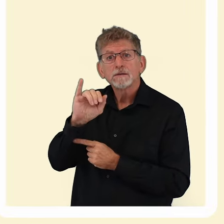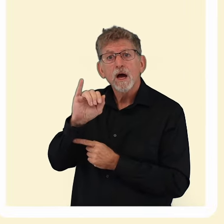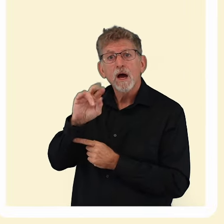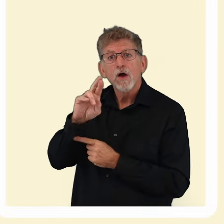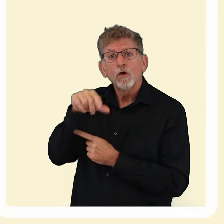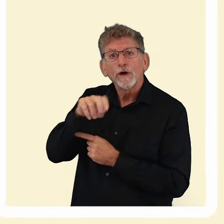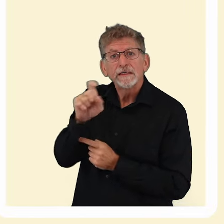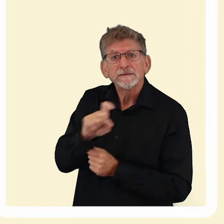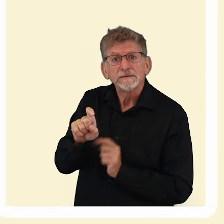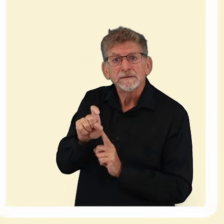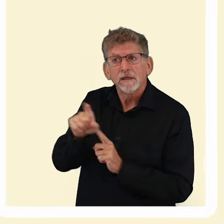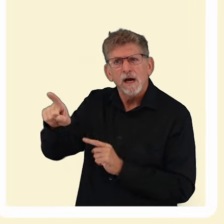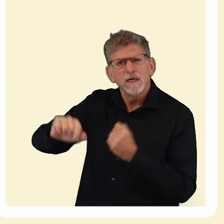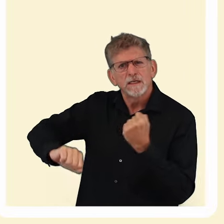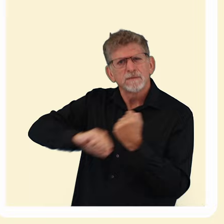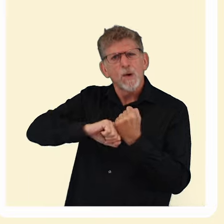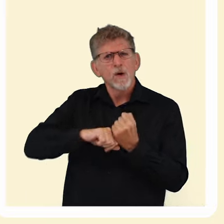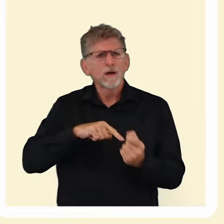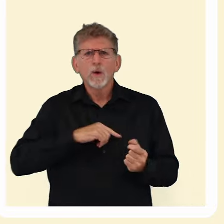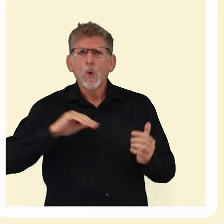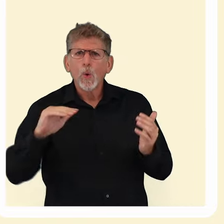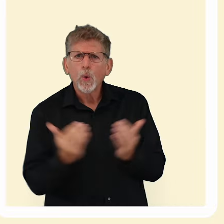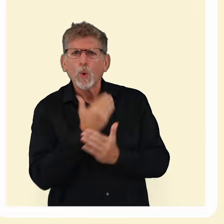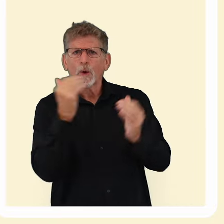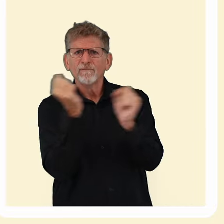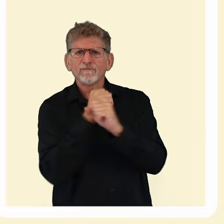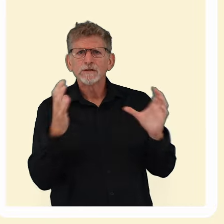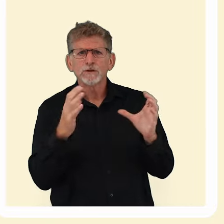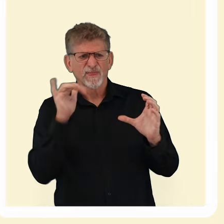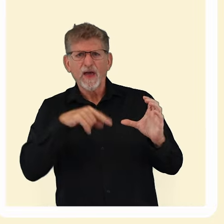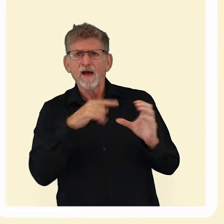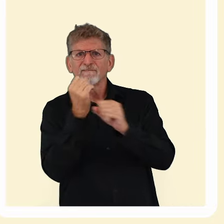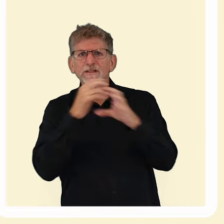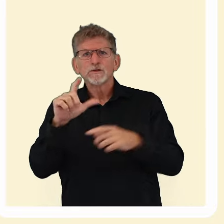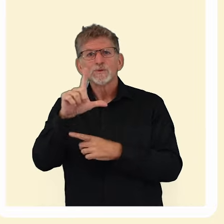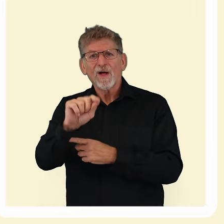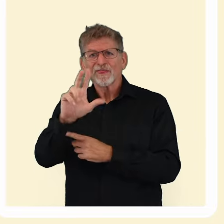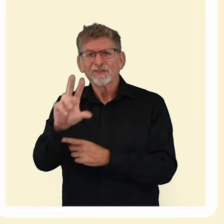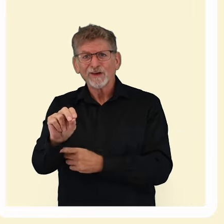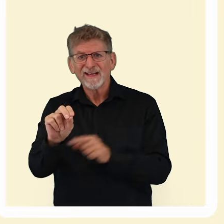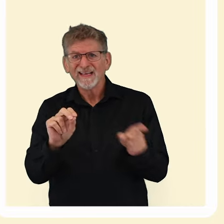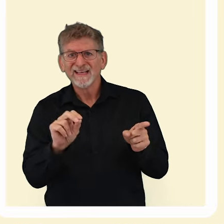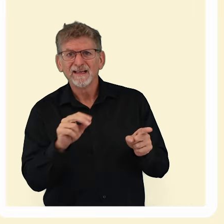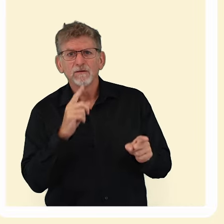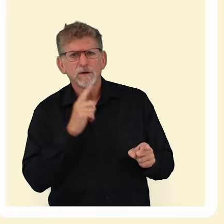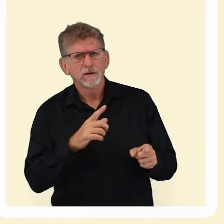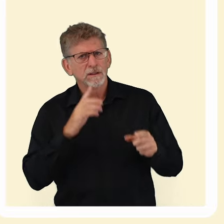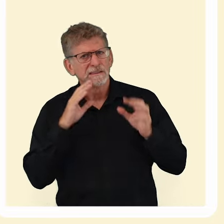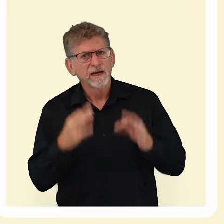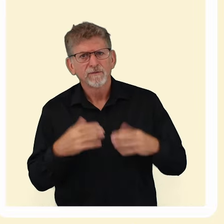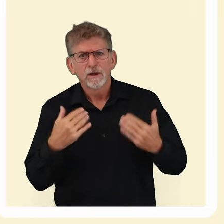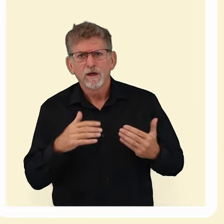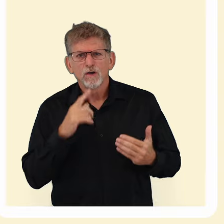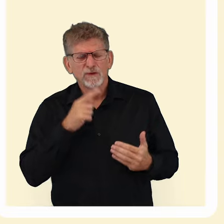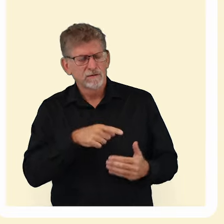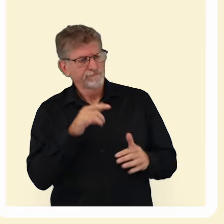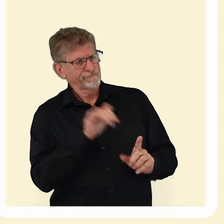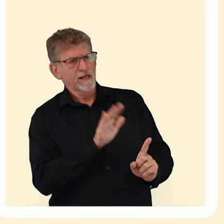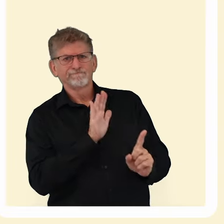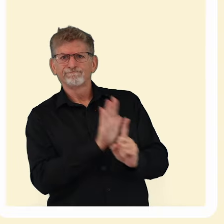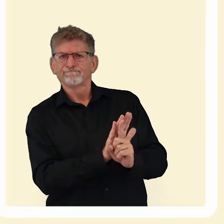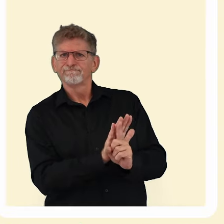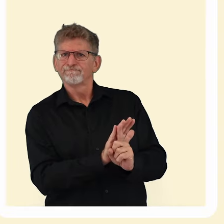supporting us in our new vision, the Vision 2030, which is definitely how we